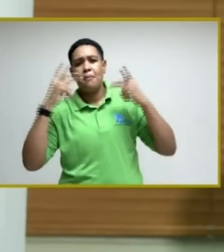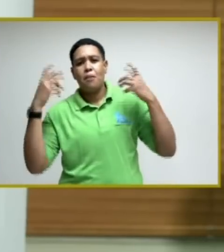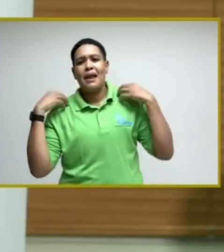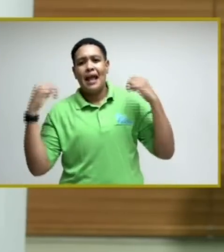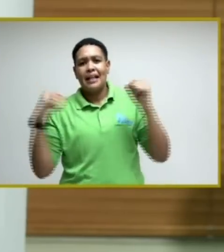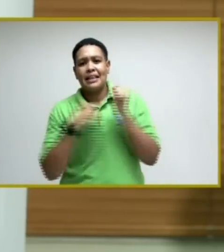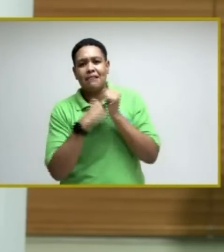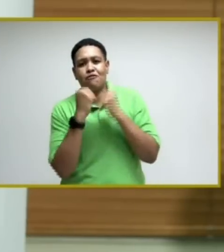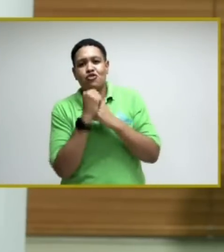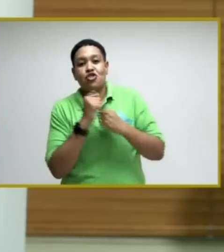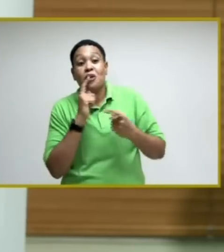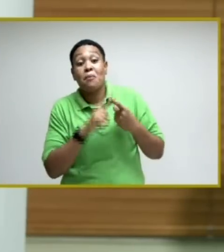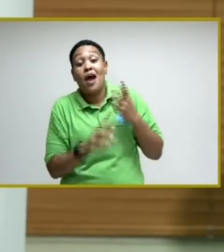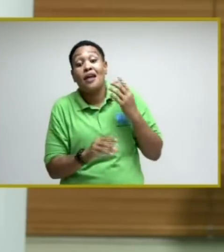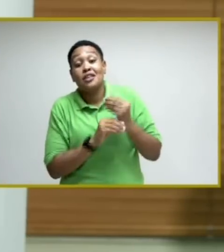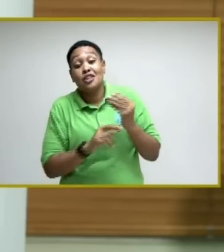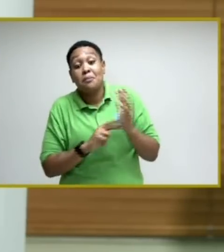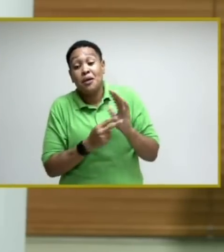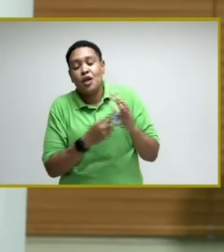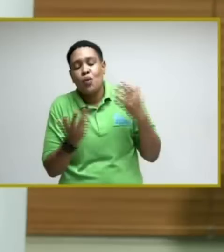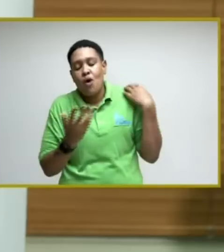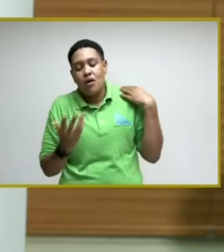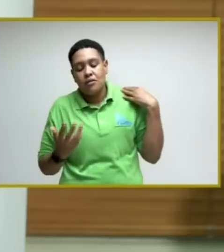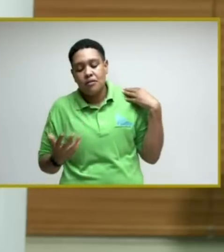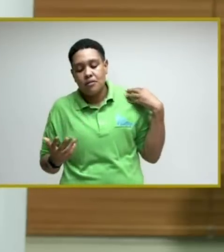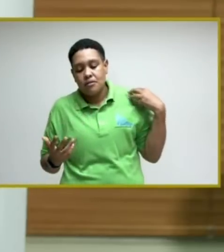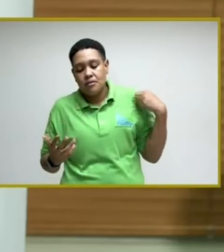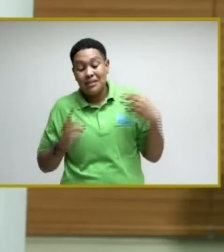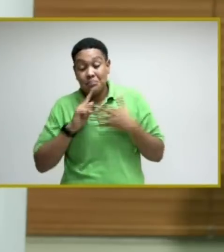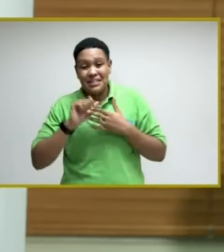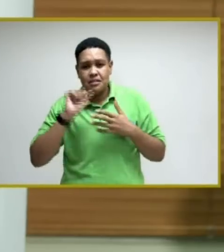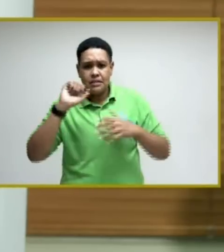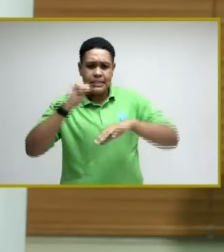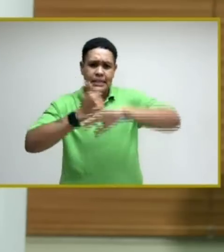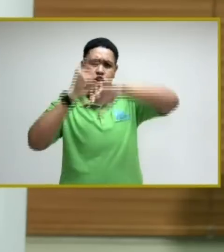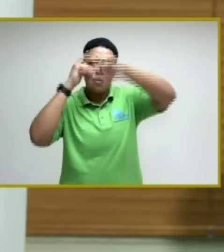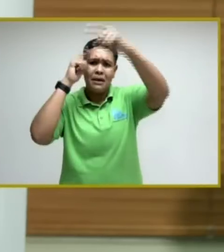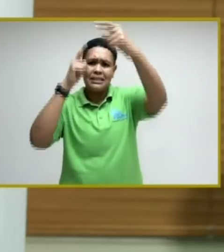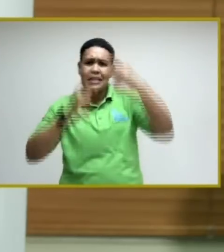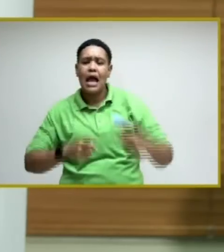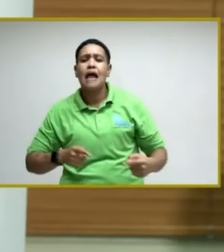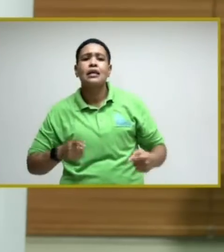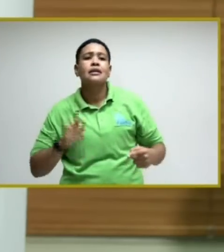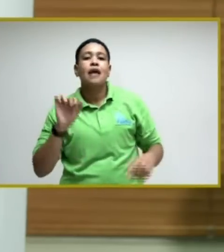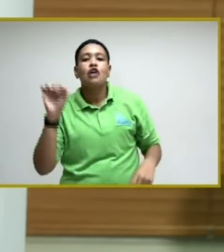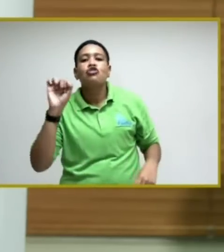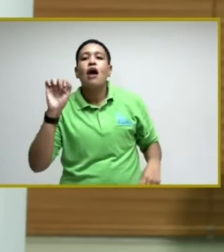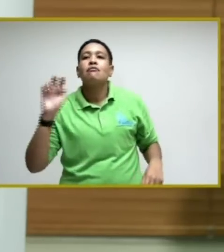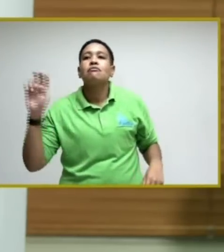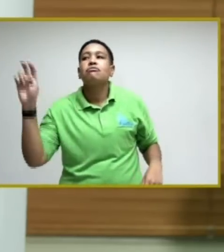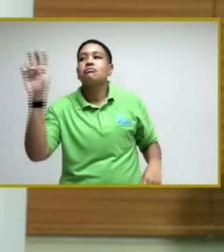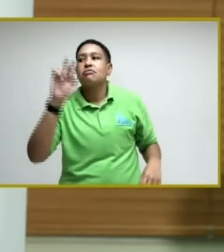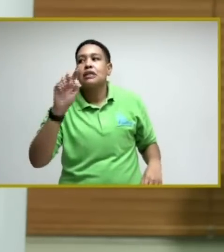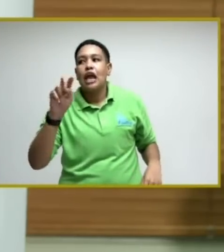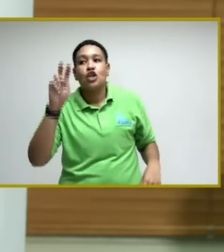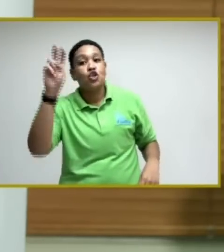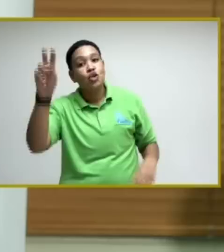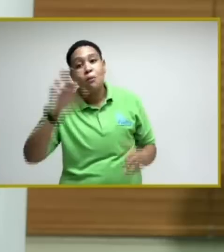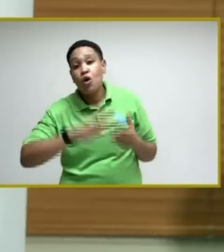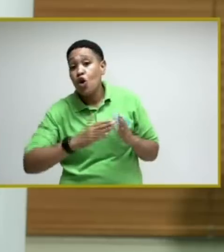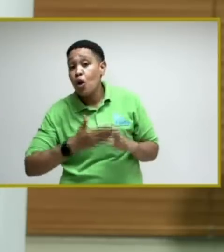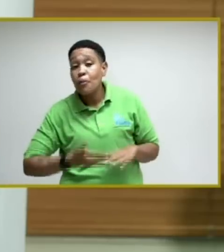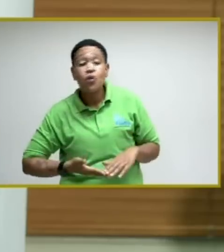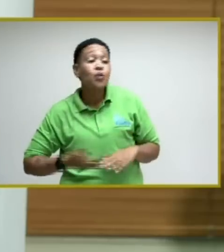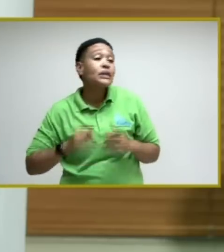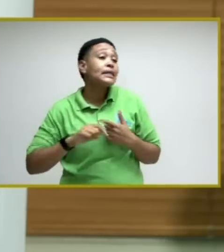It would also mean that they maybe set a target so they can be mobile. They can go out to a community,